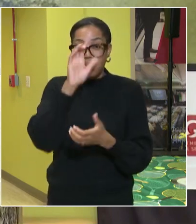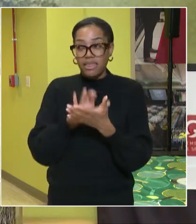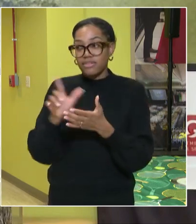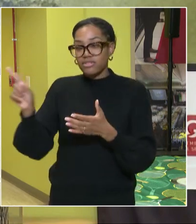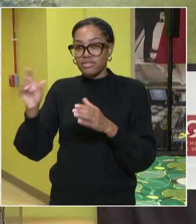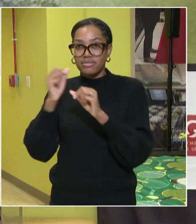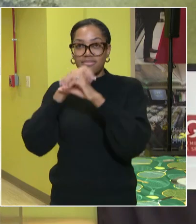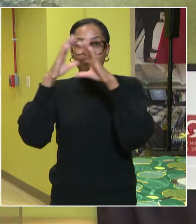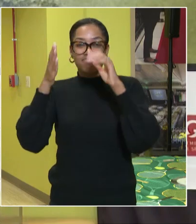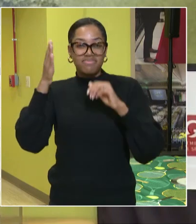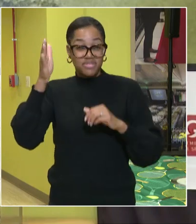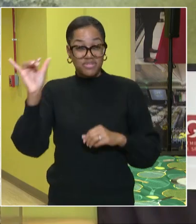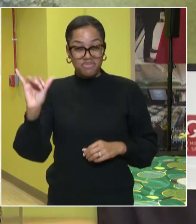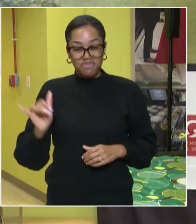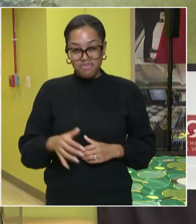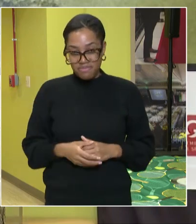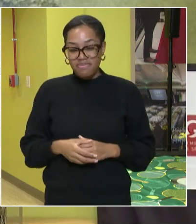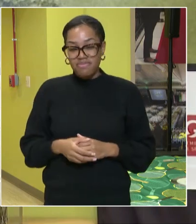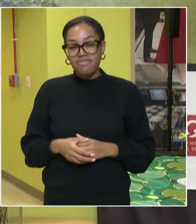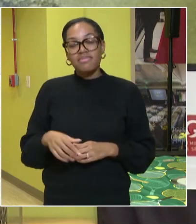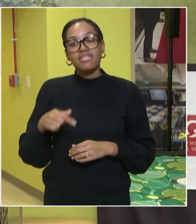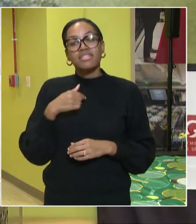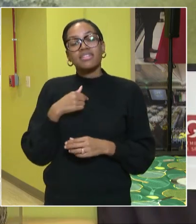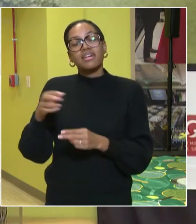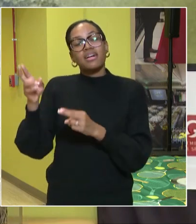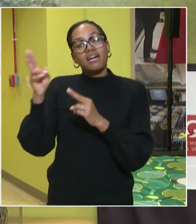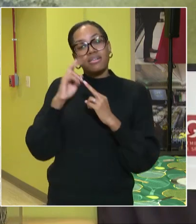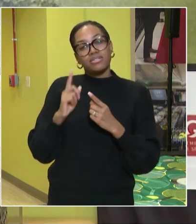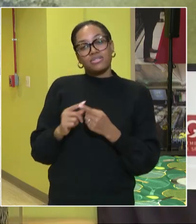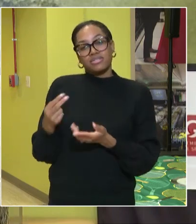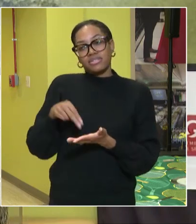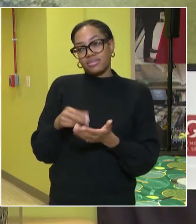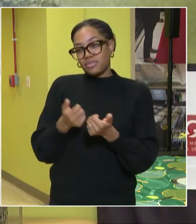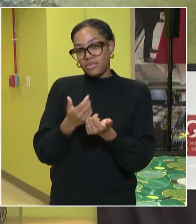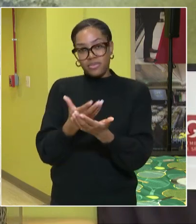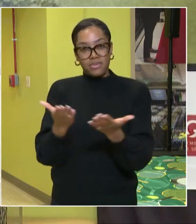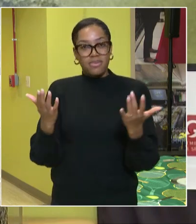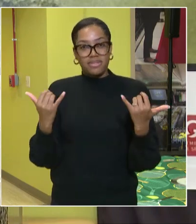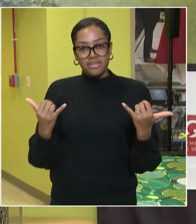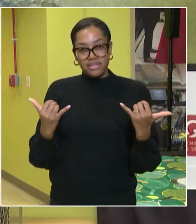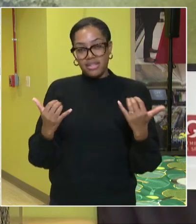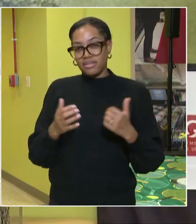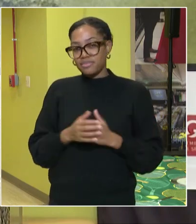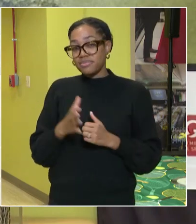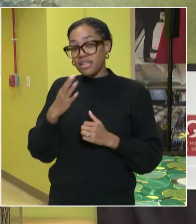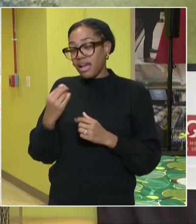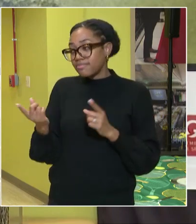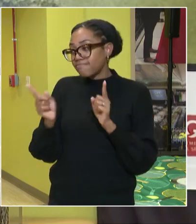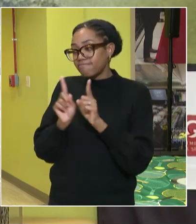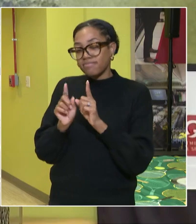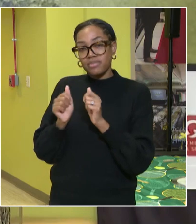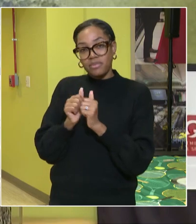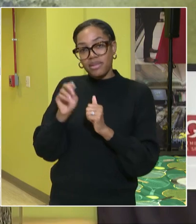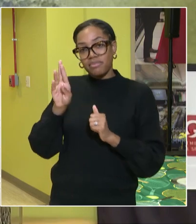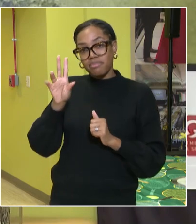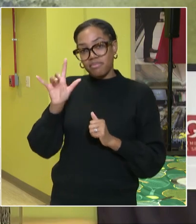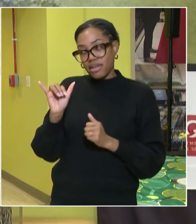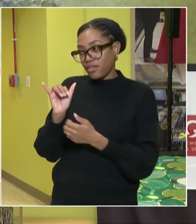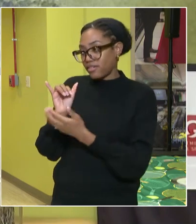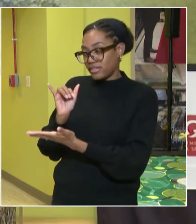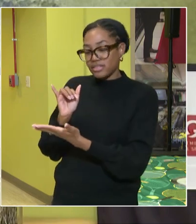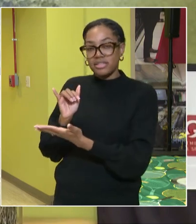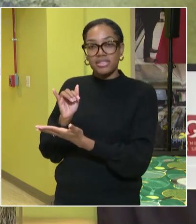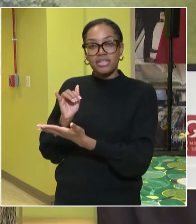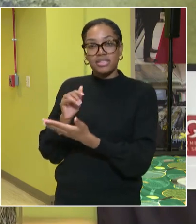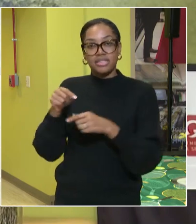beyond. It is an honor to stand with you today, Ms. Berry, at the Southeast Tennis and Learning Center